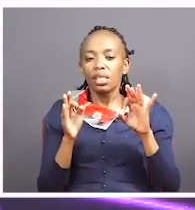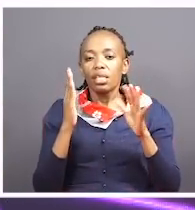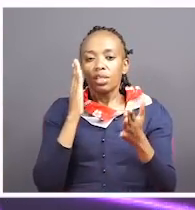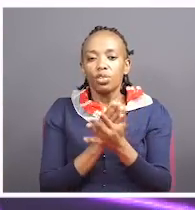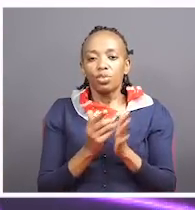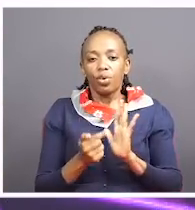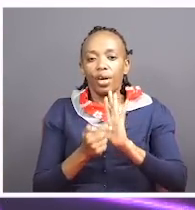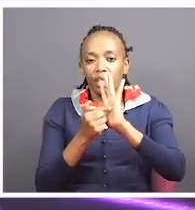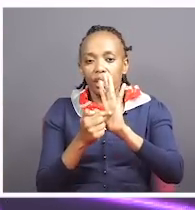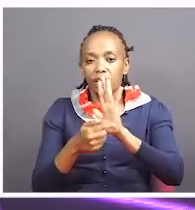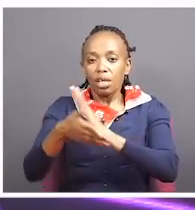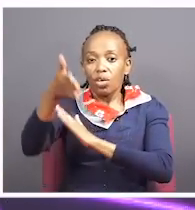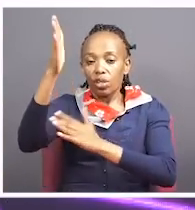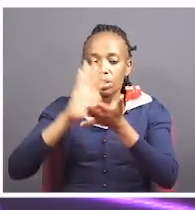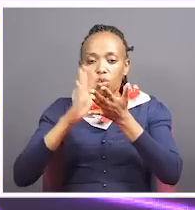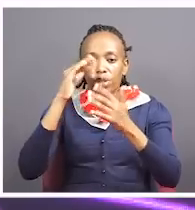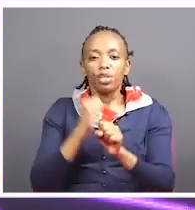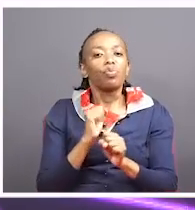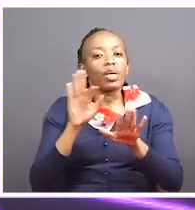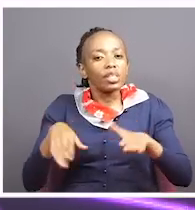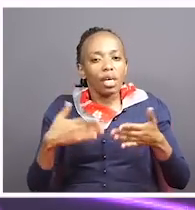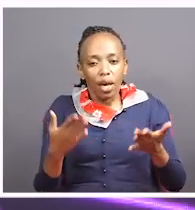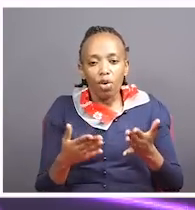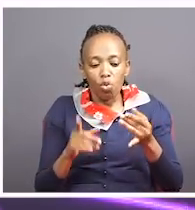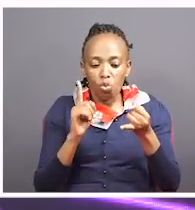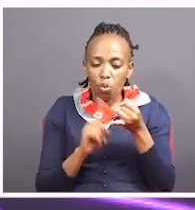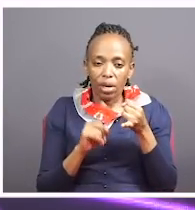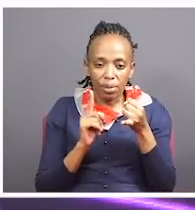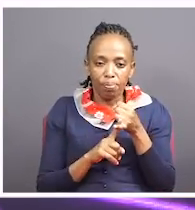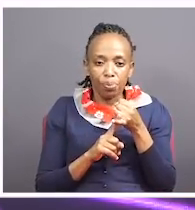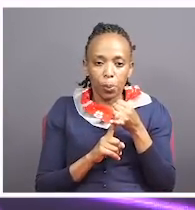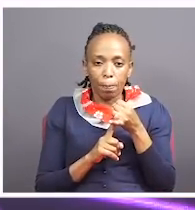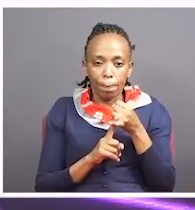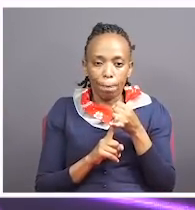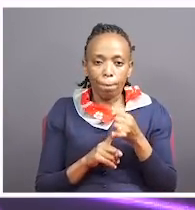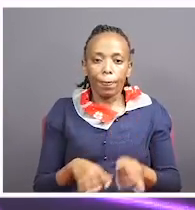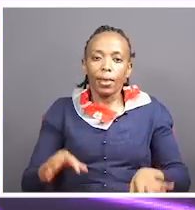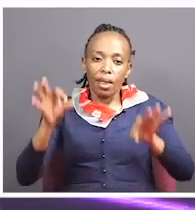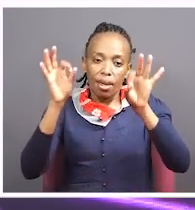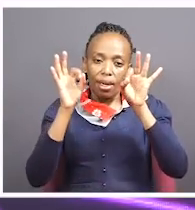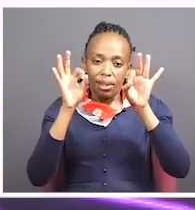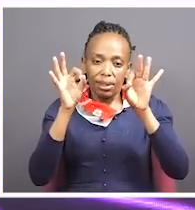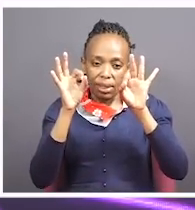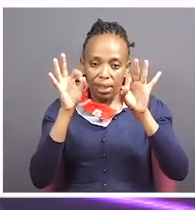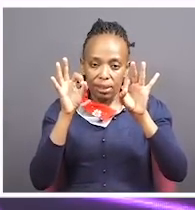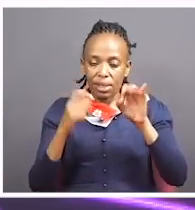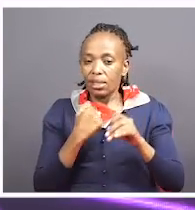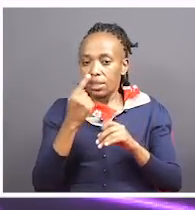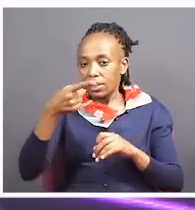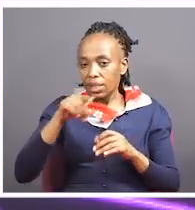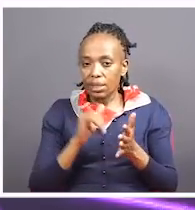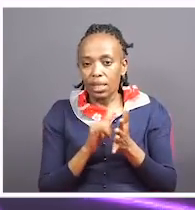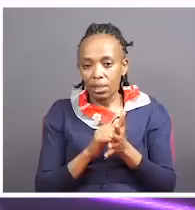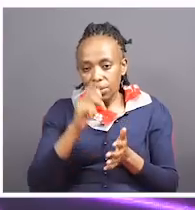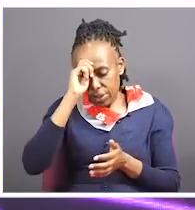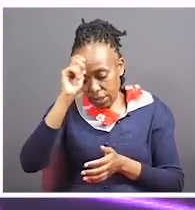indeed radiates God's glory. And how does that work? Number one, excellence tells